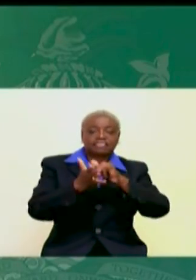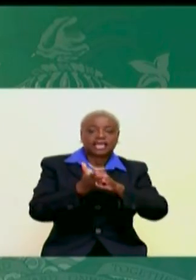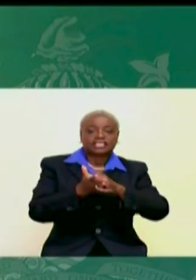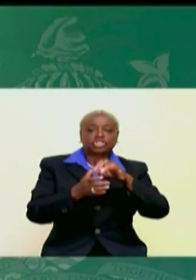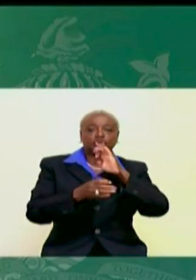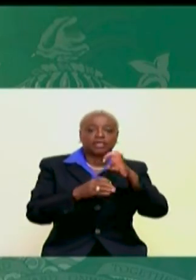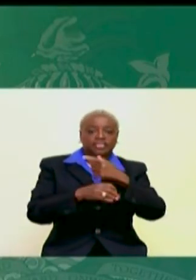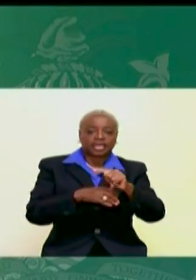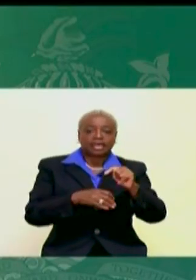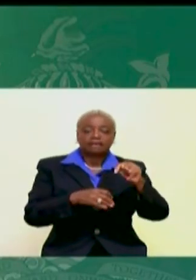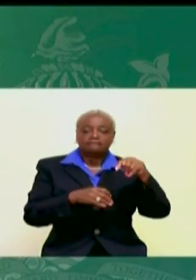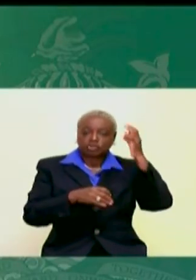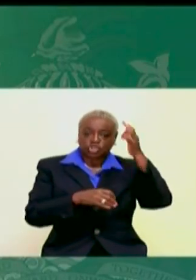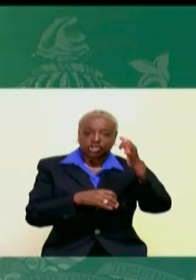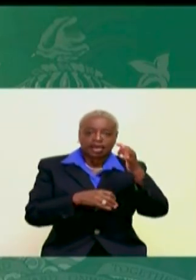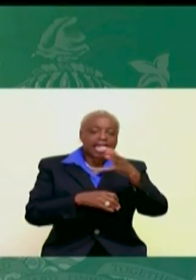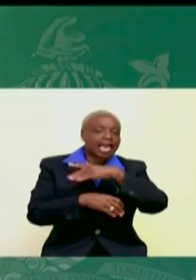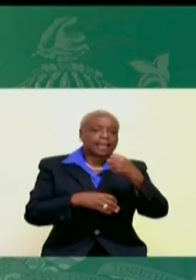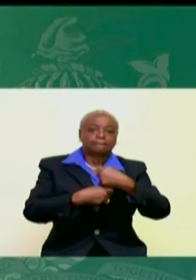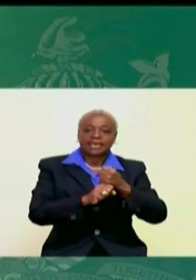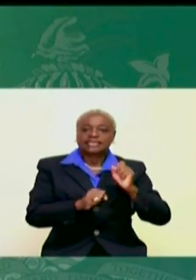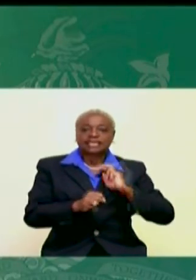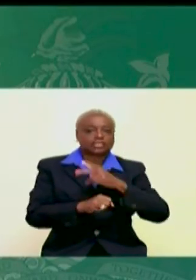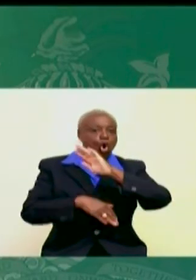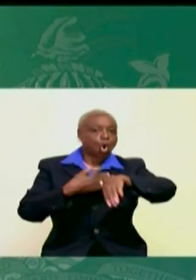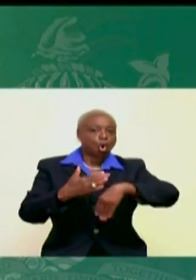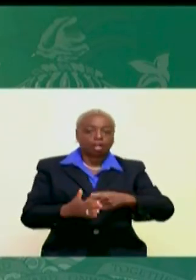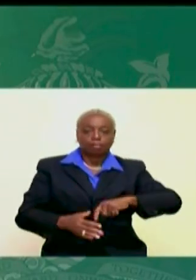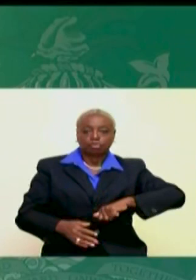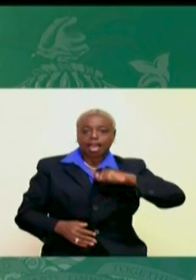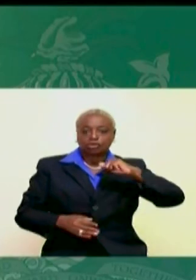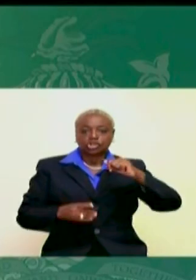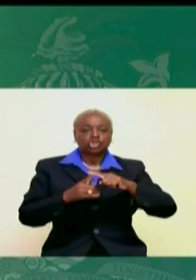our nation, and makes us all proud to be